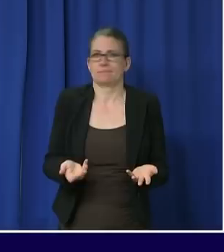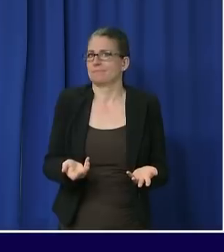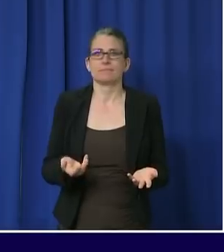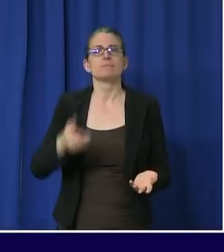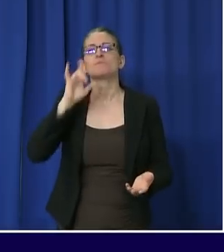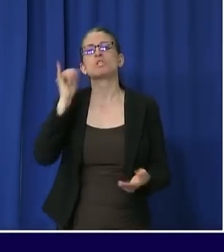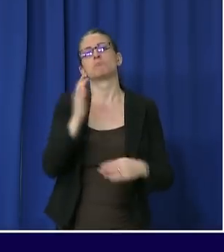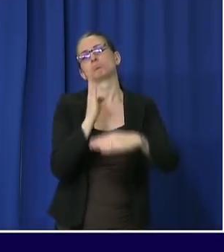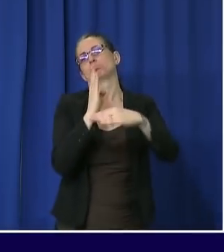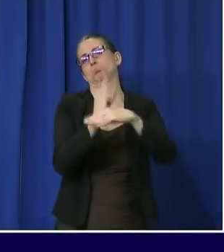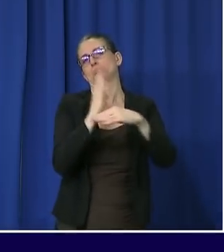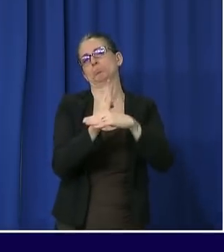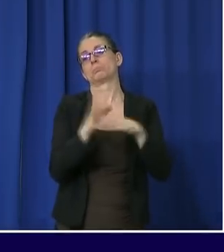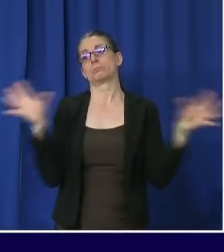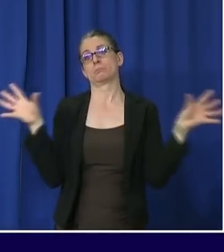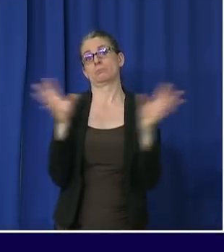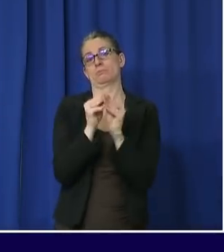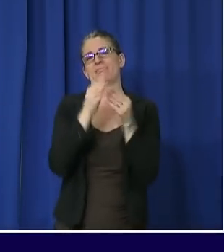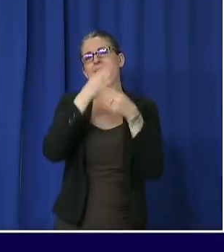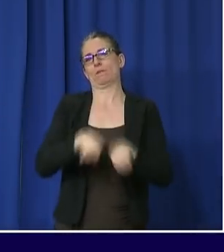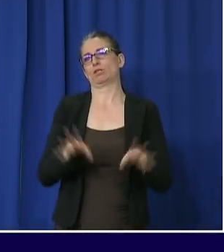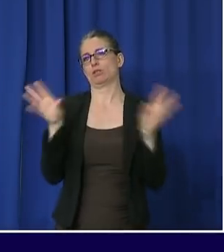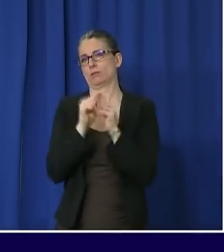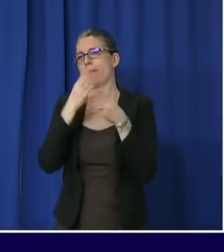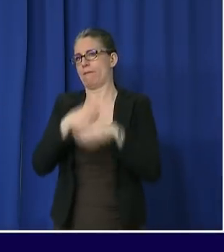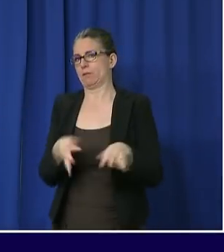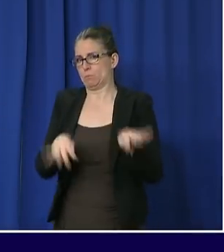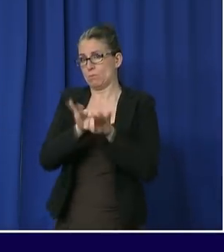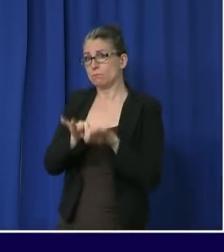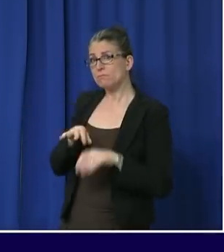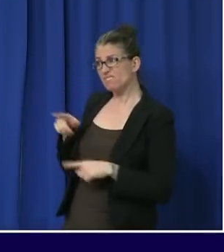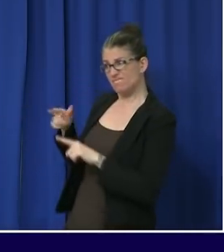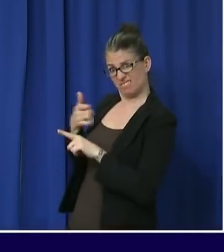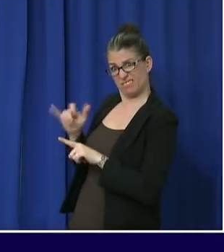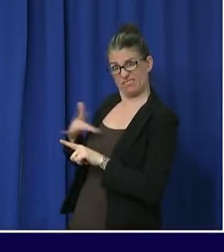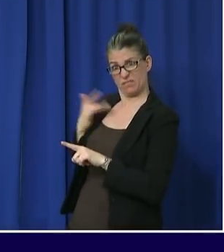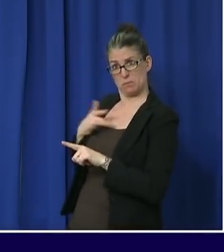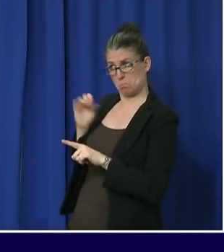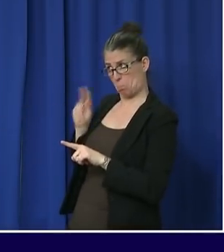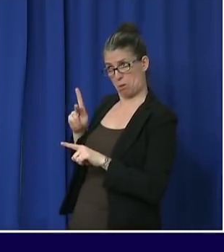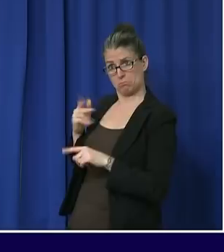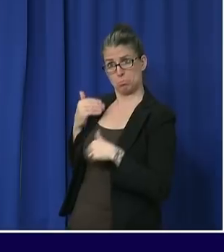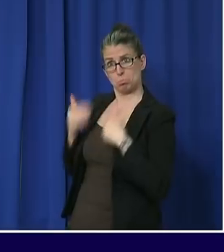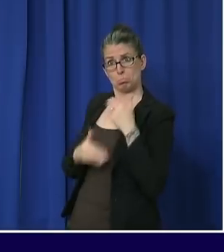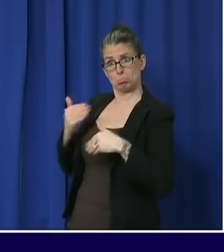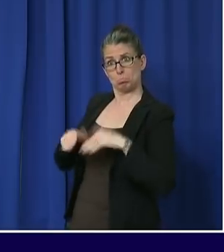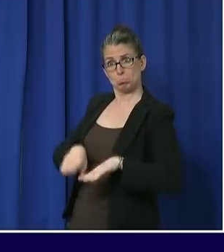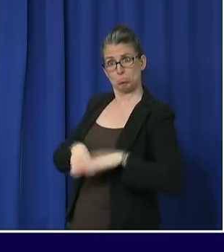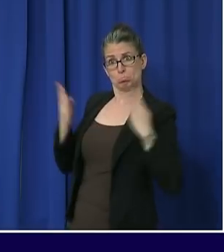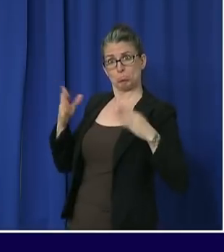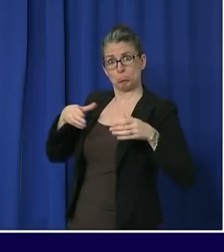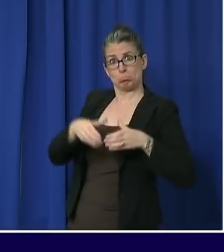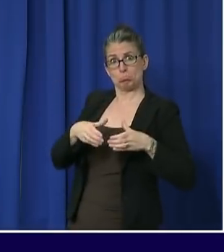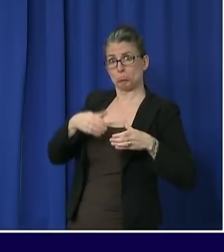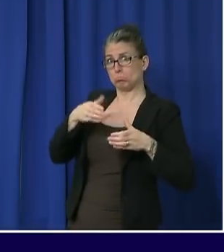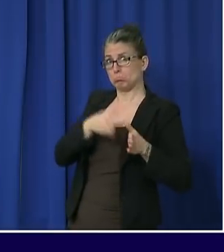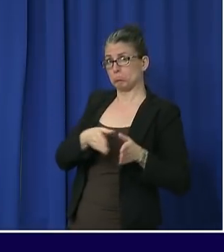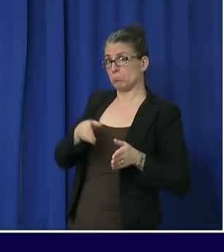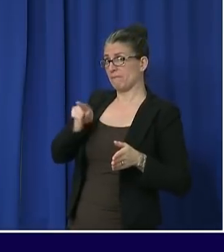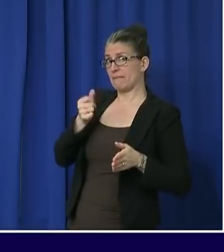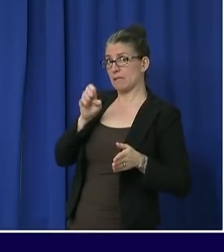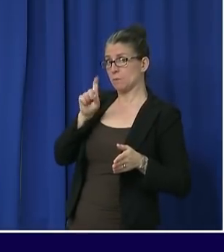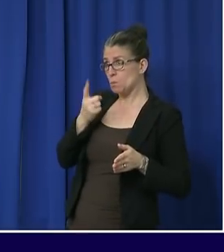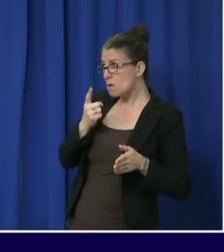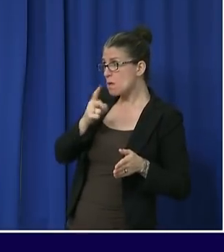And are you still okay with where we are as far as looking at the 7-day and the 14-day average? Are you surprised, or are